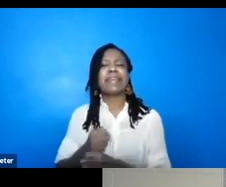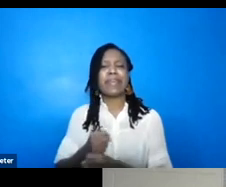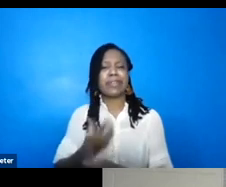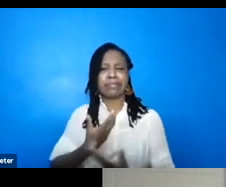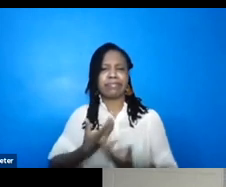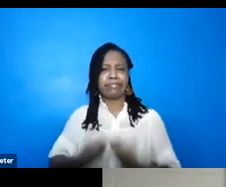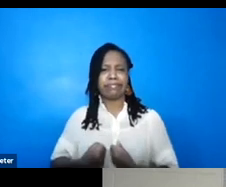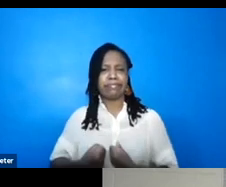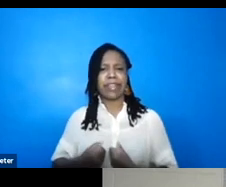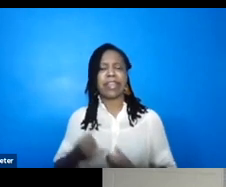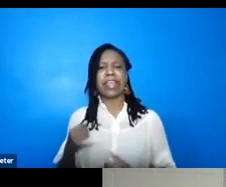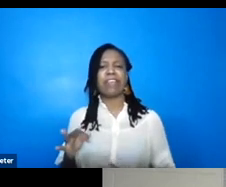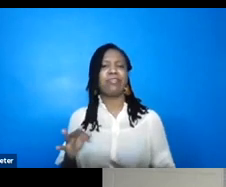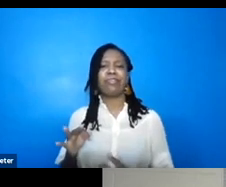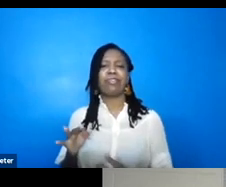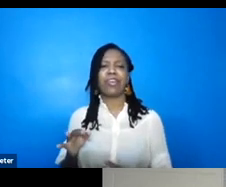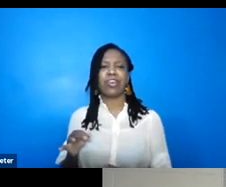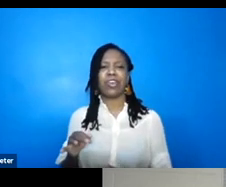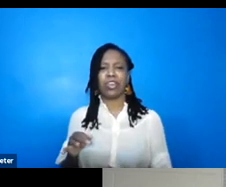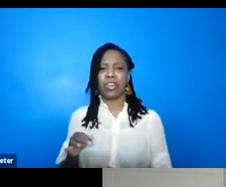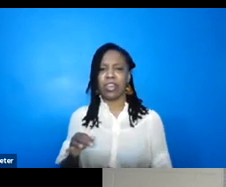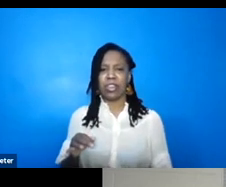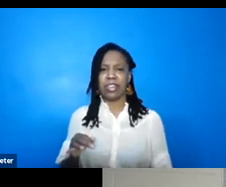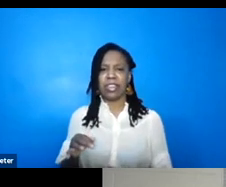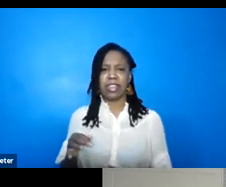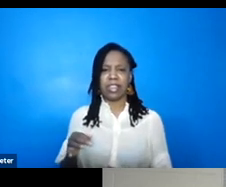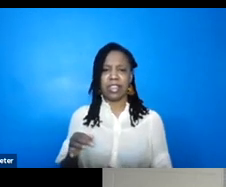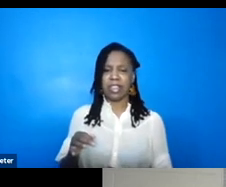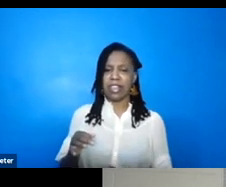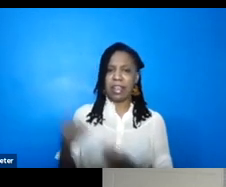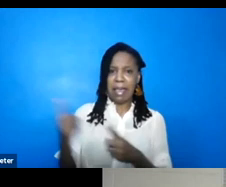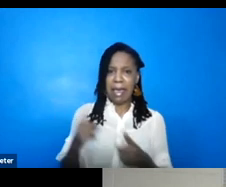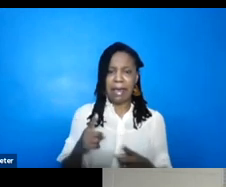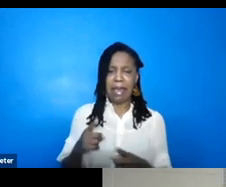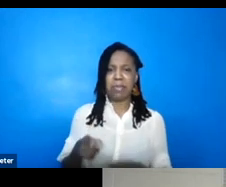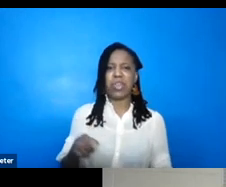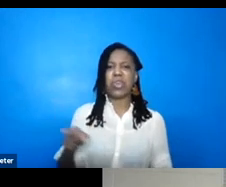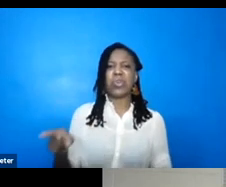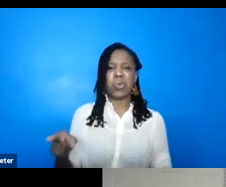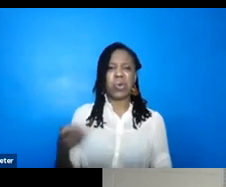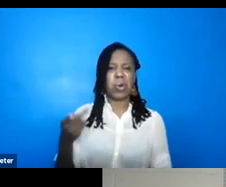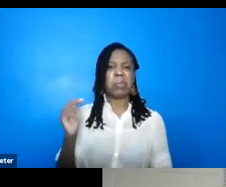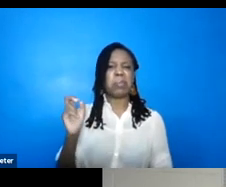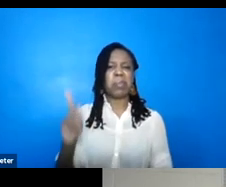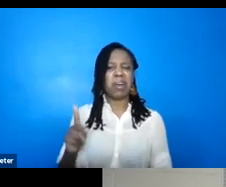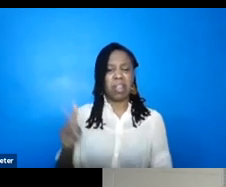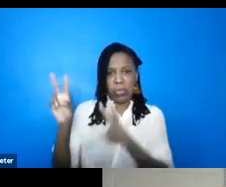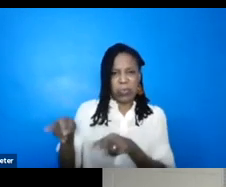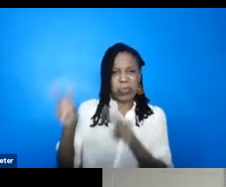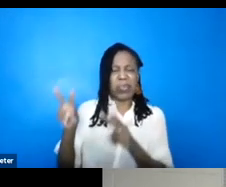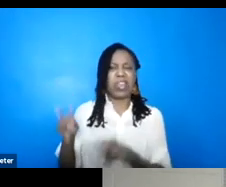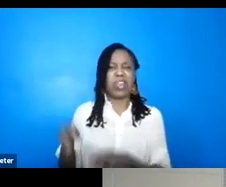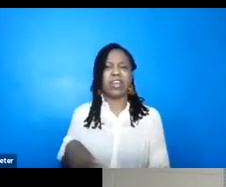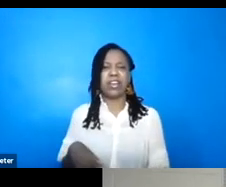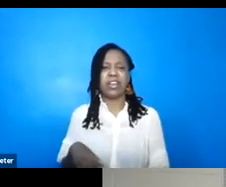punk, you're homosexual, all of these bad terms. So this person lived with that for a long period of time,